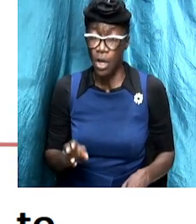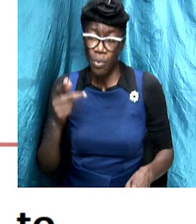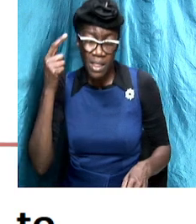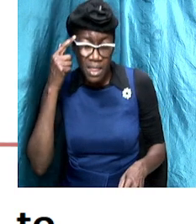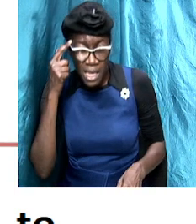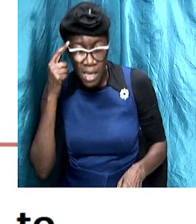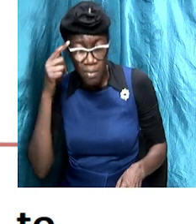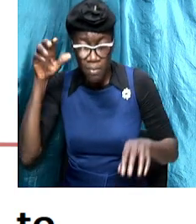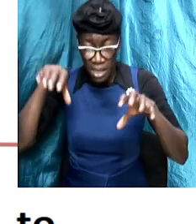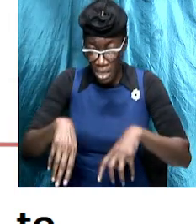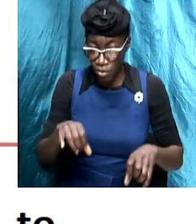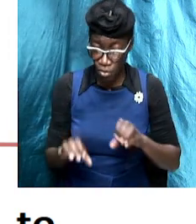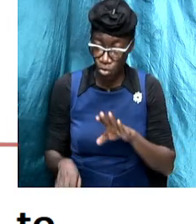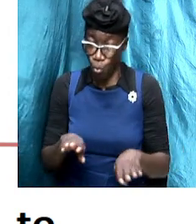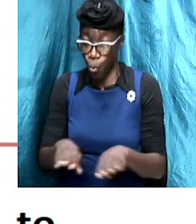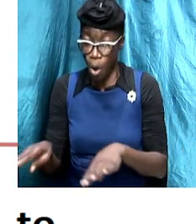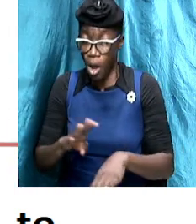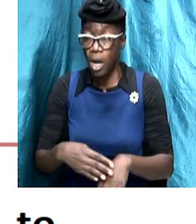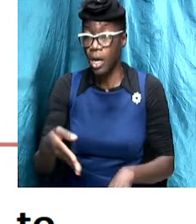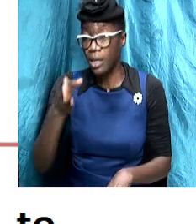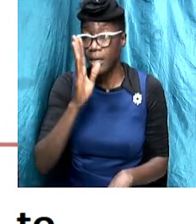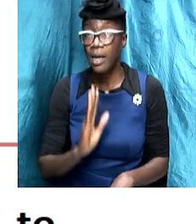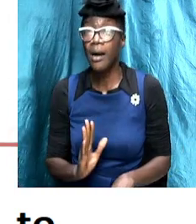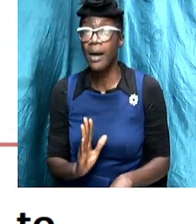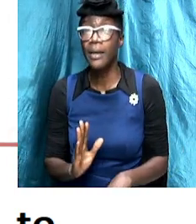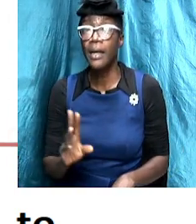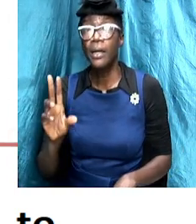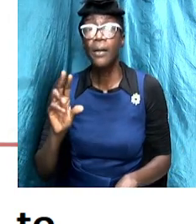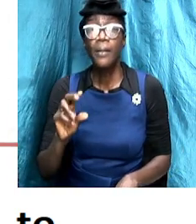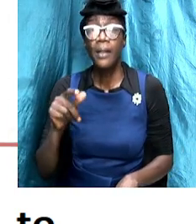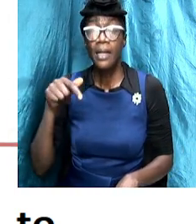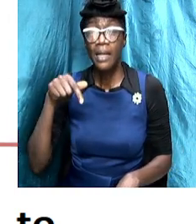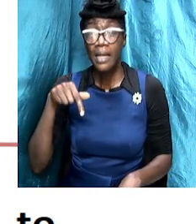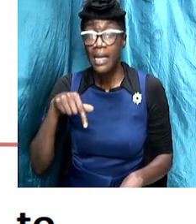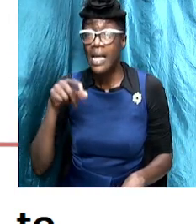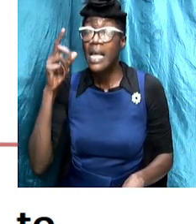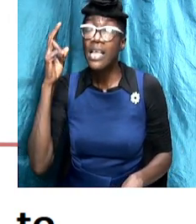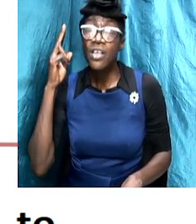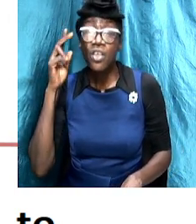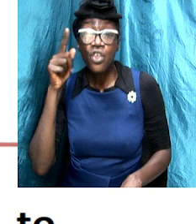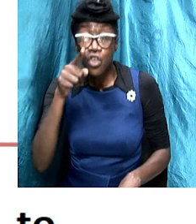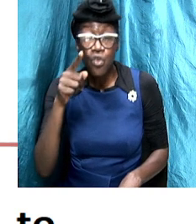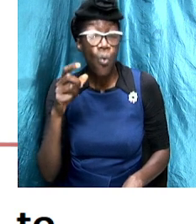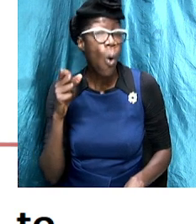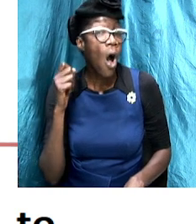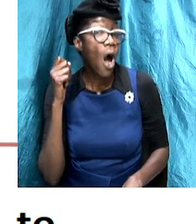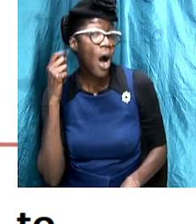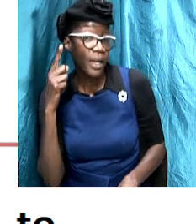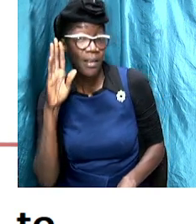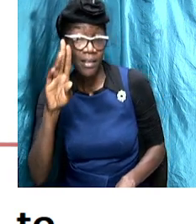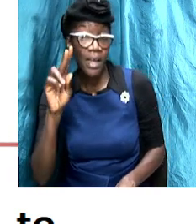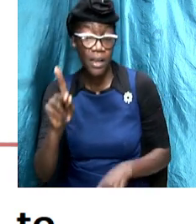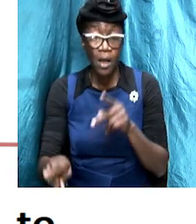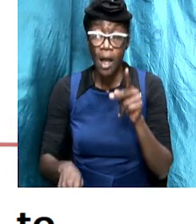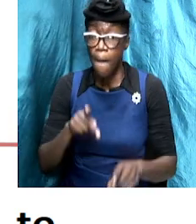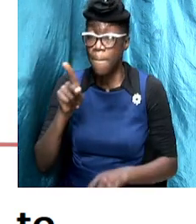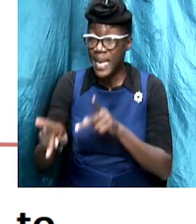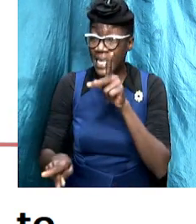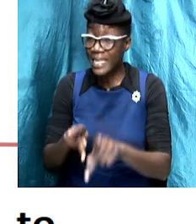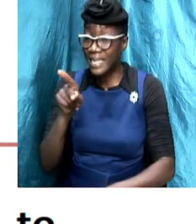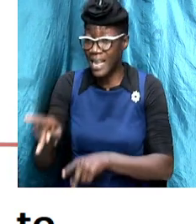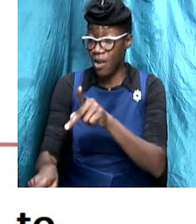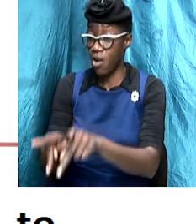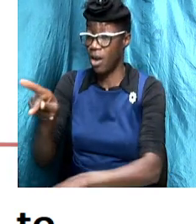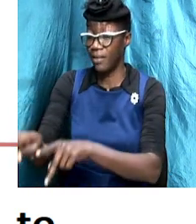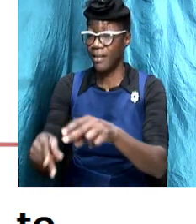him. But guess what? In you understanding your Pentecostal heritage, you need to